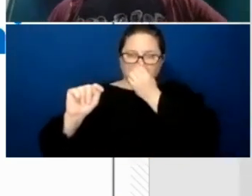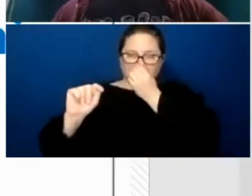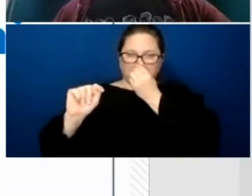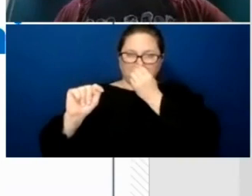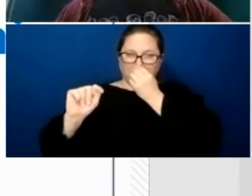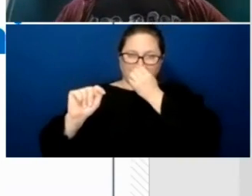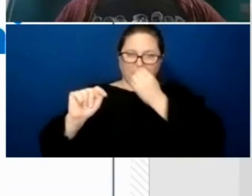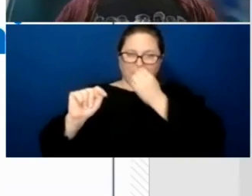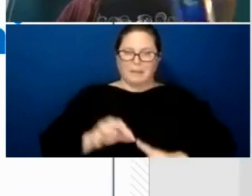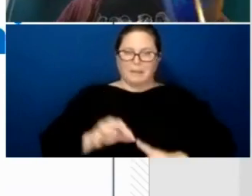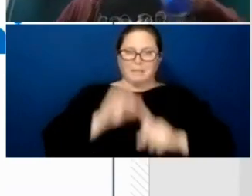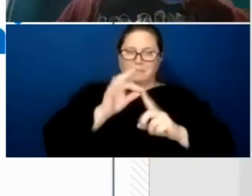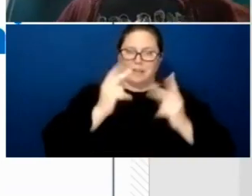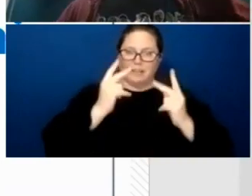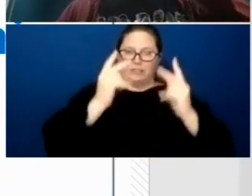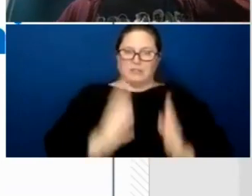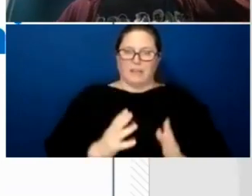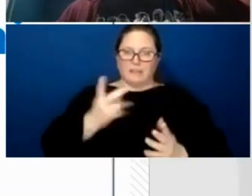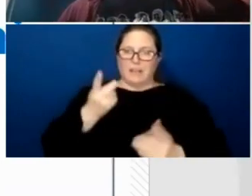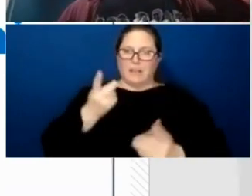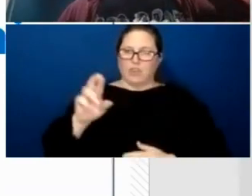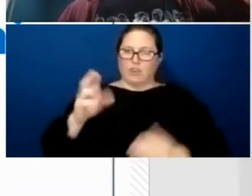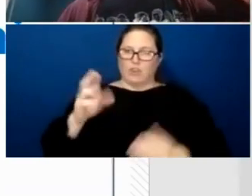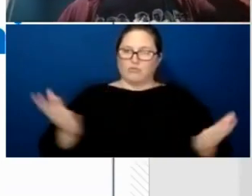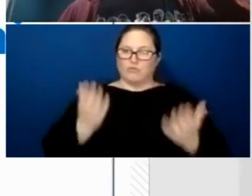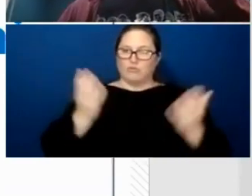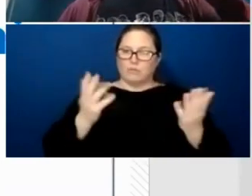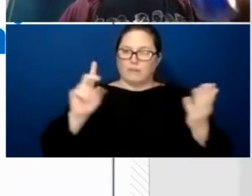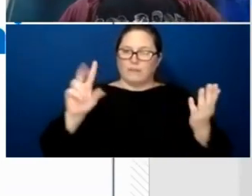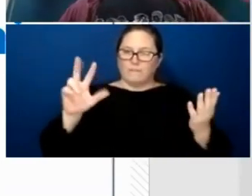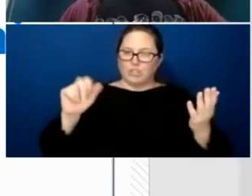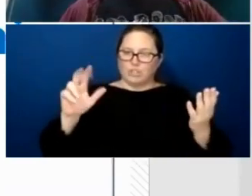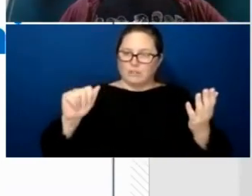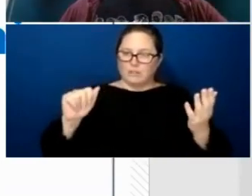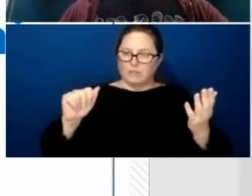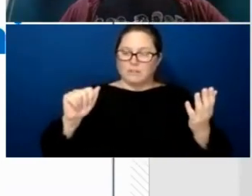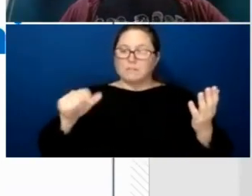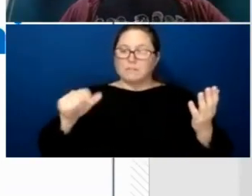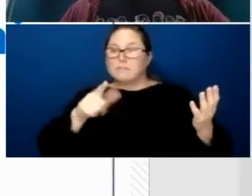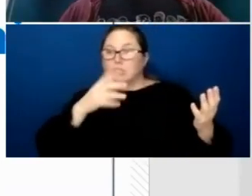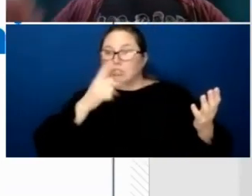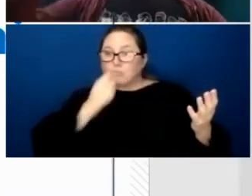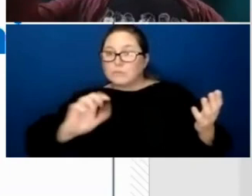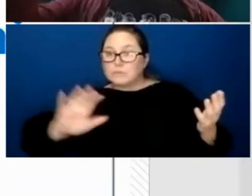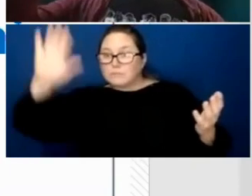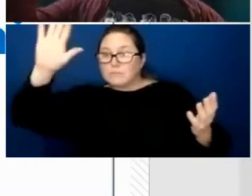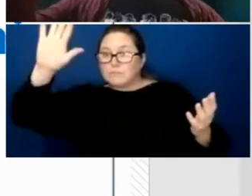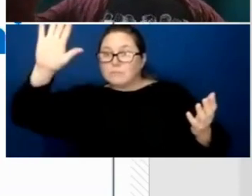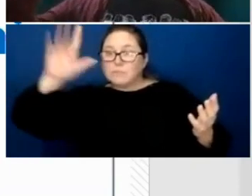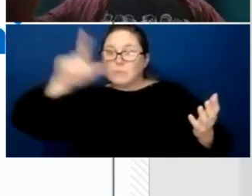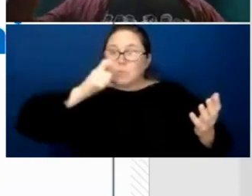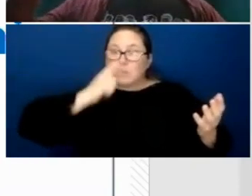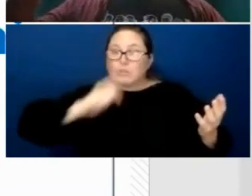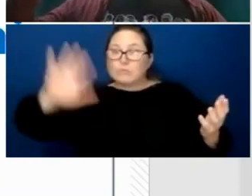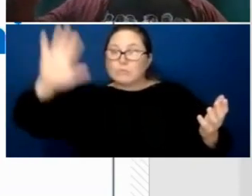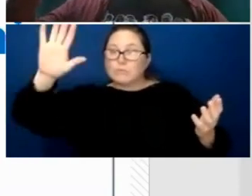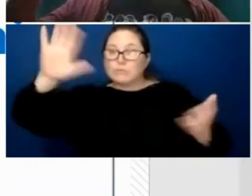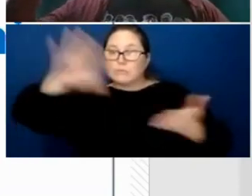a doctor here in Virginia. And so anybody interested in that topic, show of hands about learning about being a